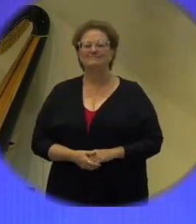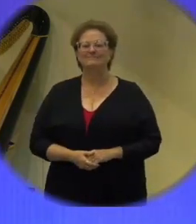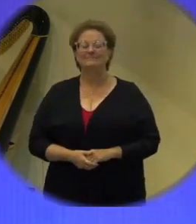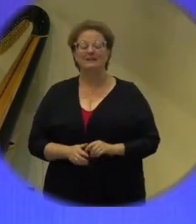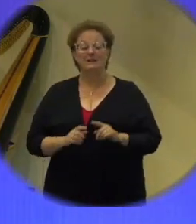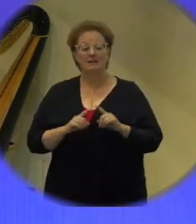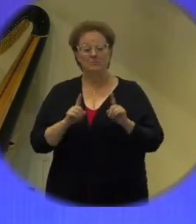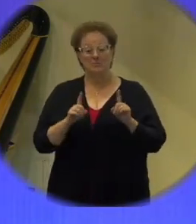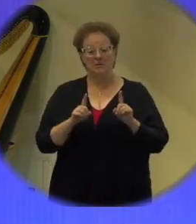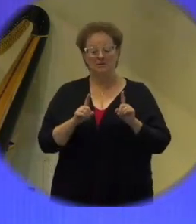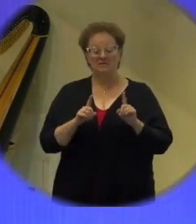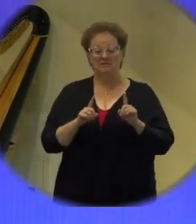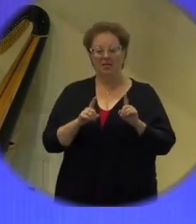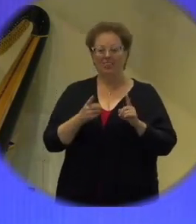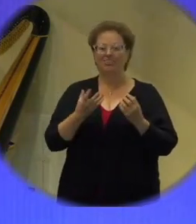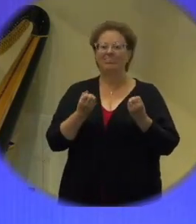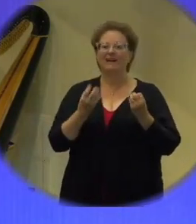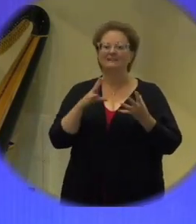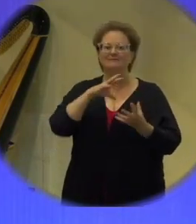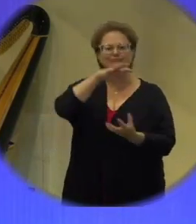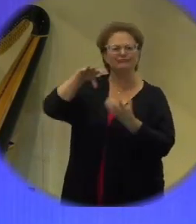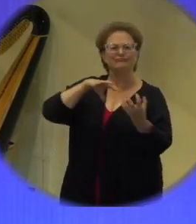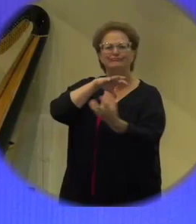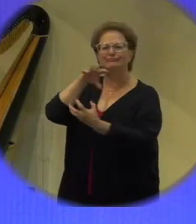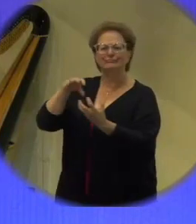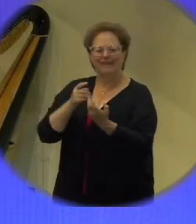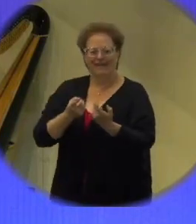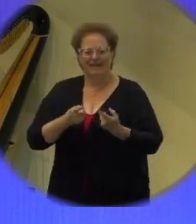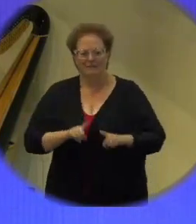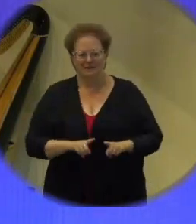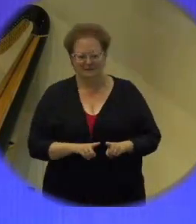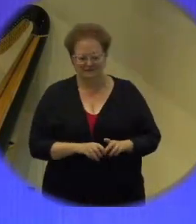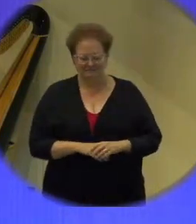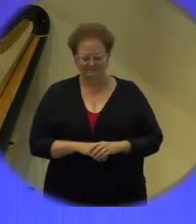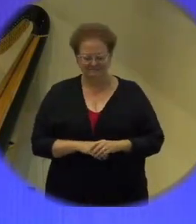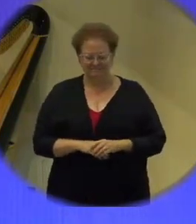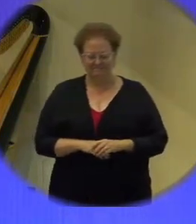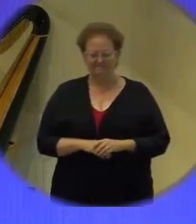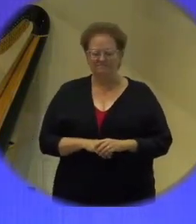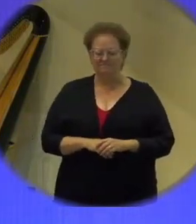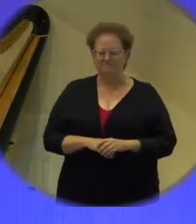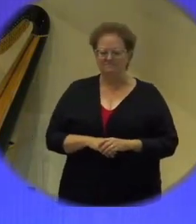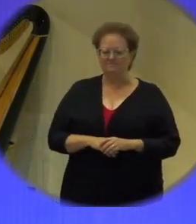But it had some bumps in the road. And this is one of those bumps, because this